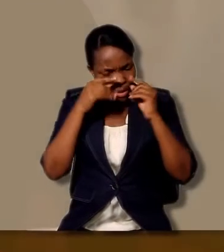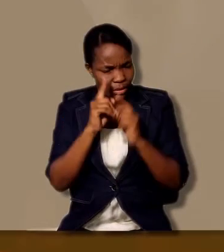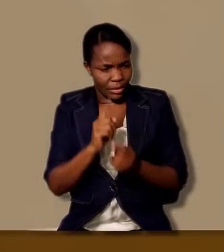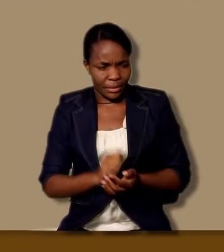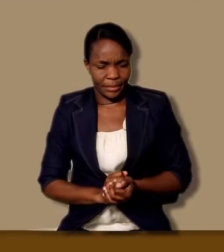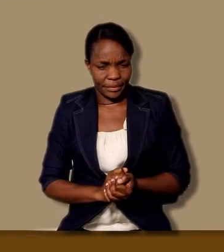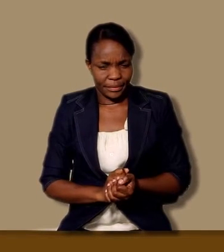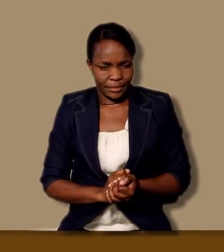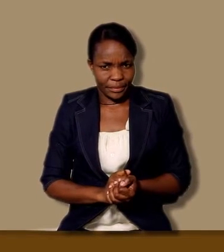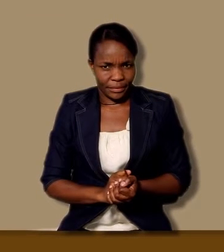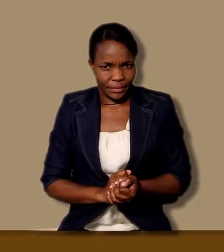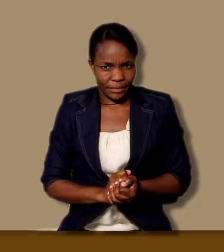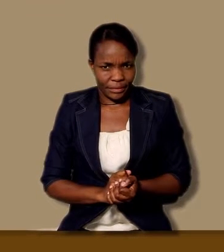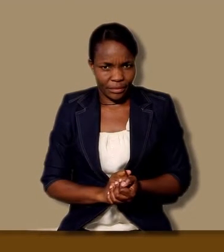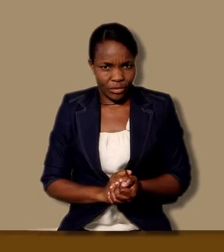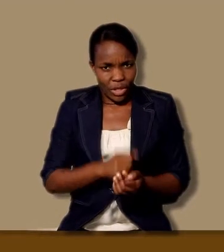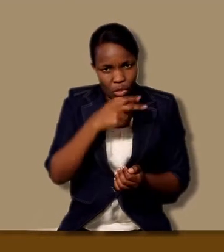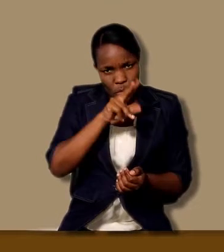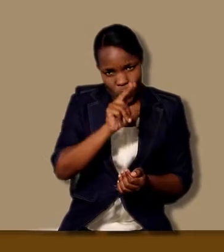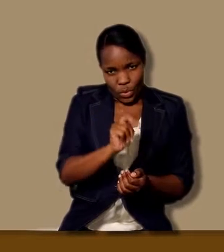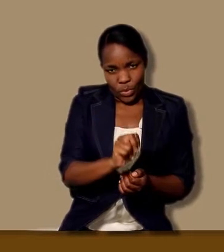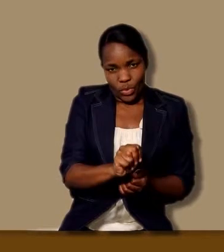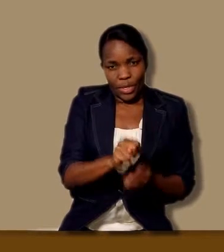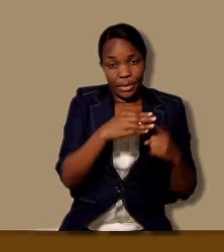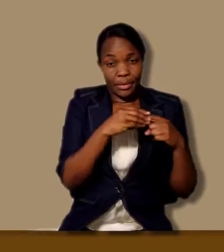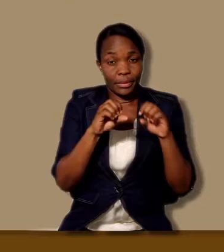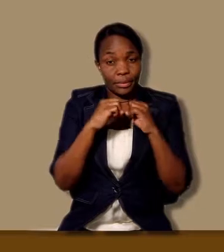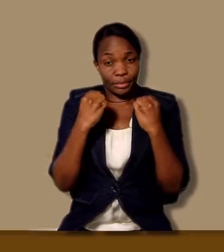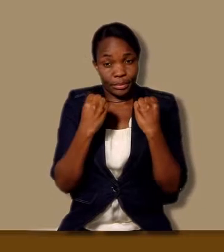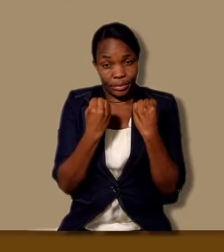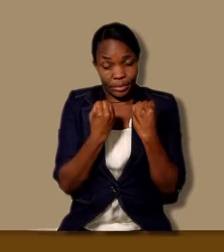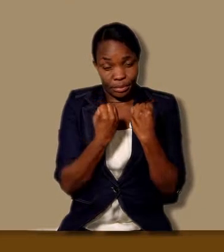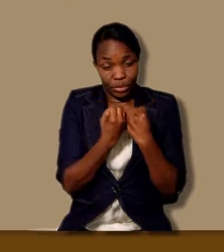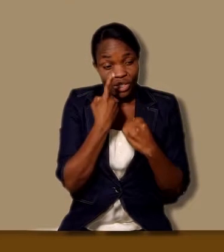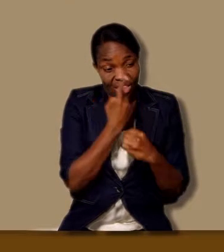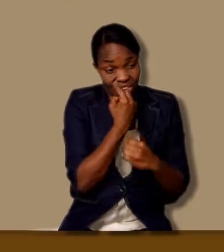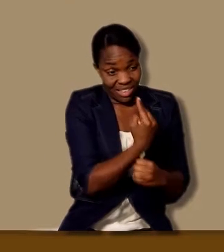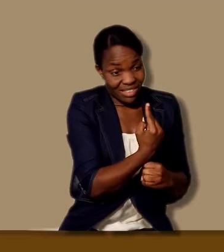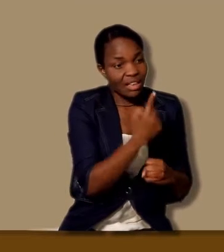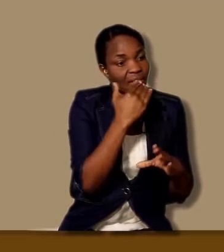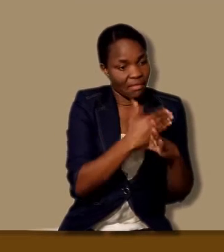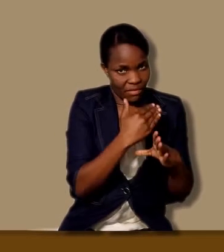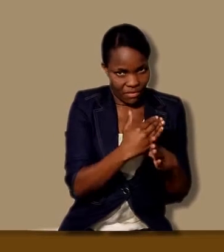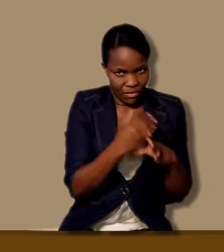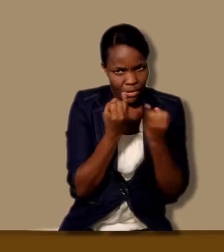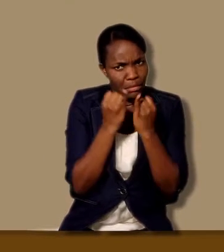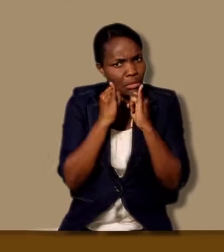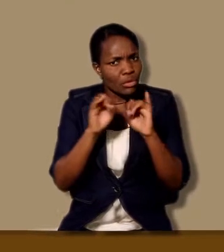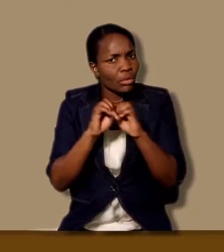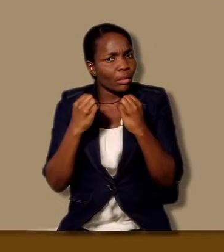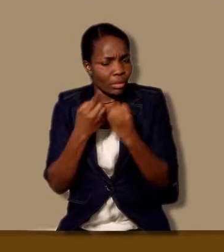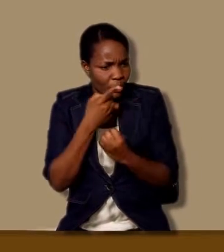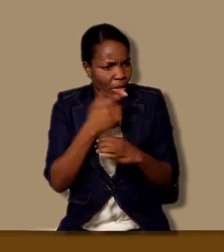in today's lesson. The United Nations special agencies are self-sufficient, independent